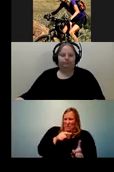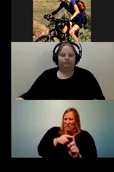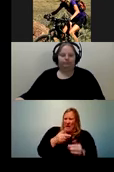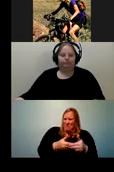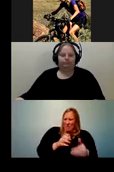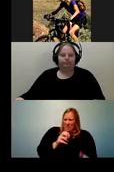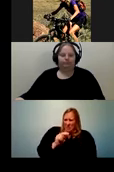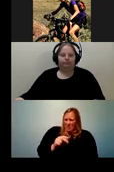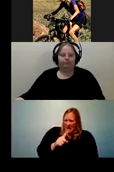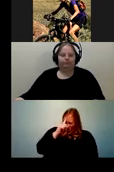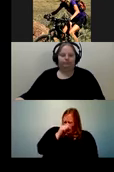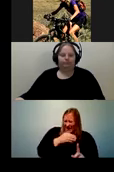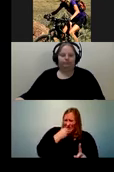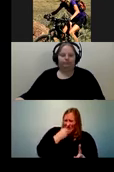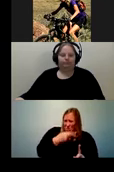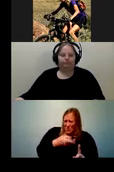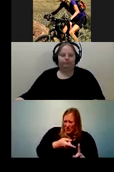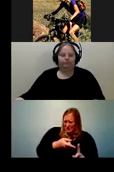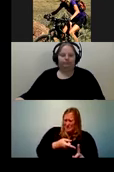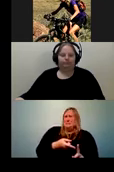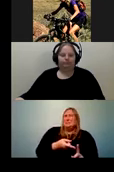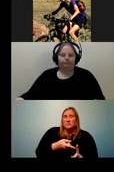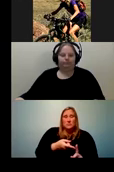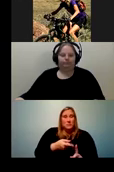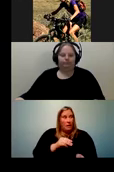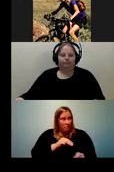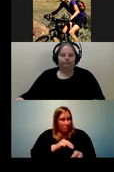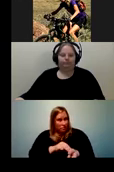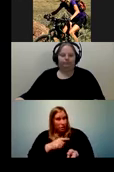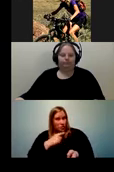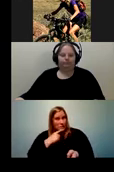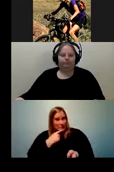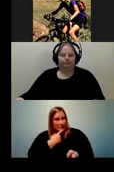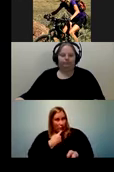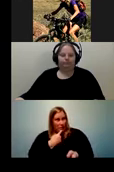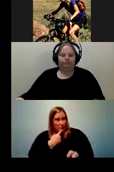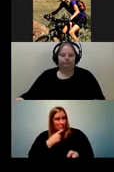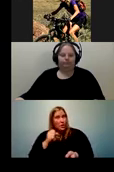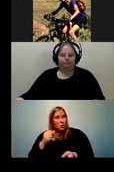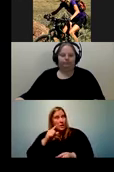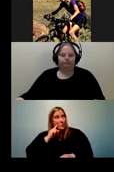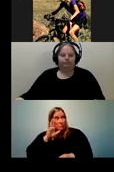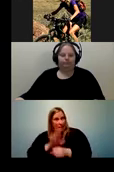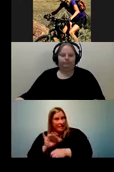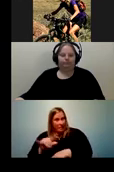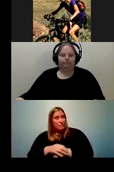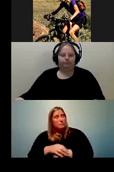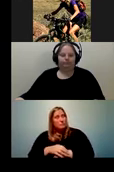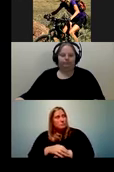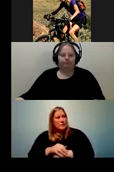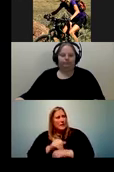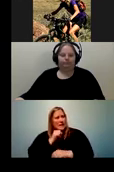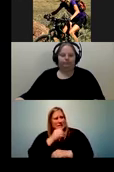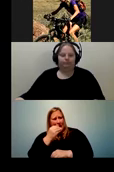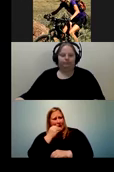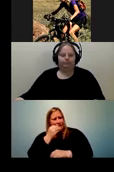it's a food. And she looked at me, and in all seriousness, because she believed this, she said, it's not food. It's grown in a